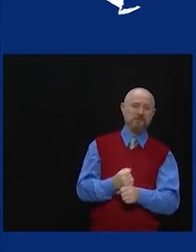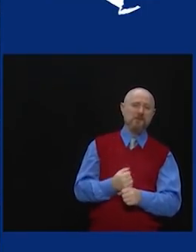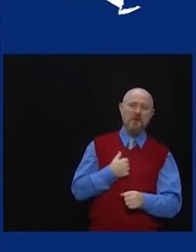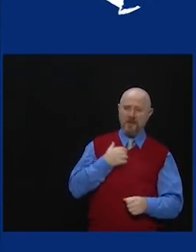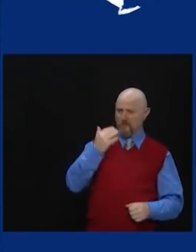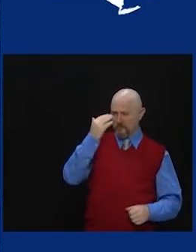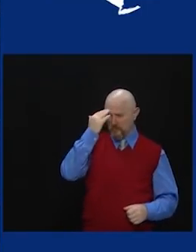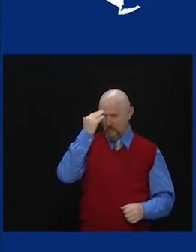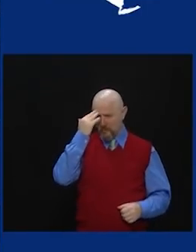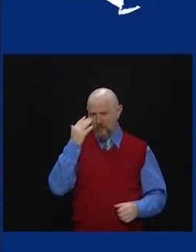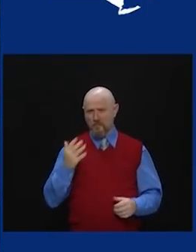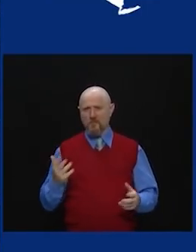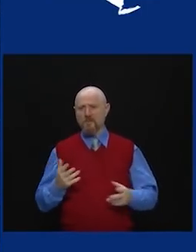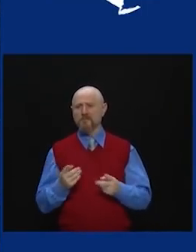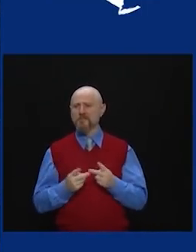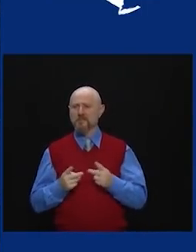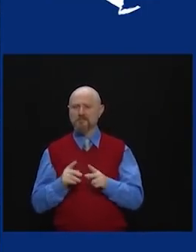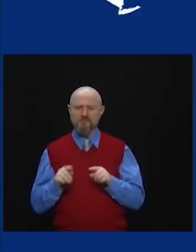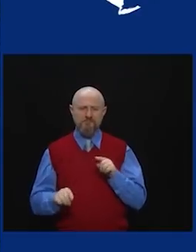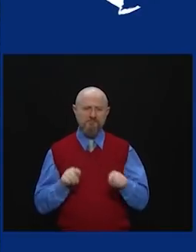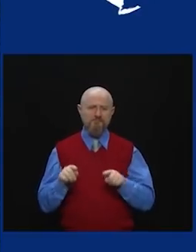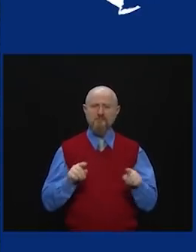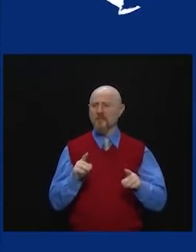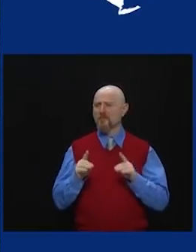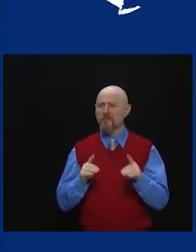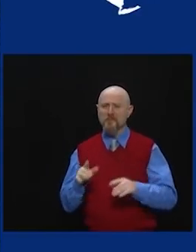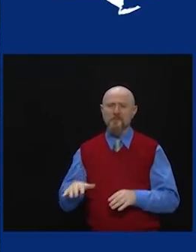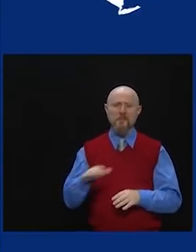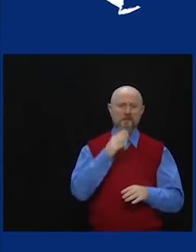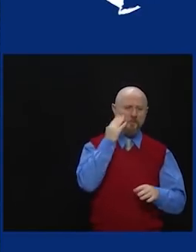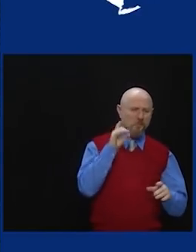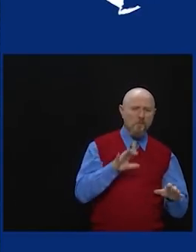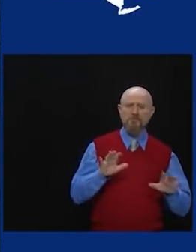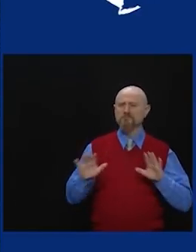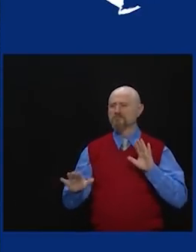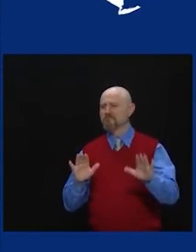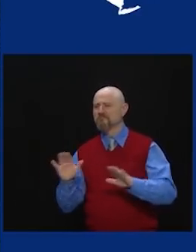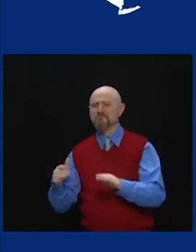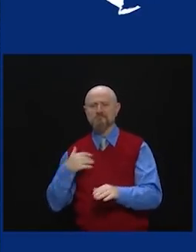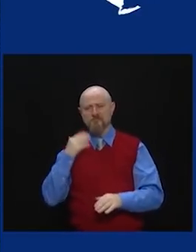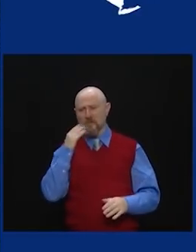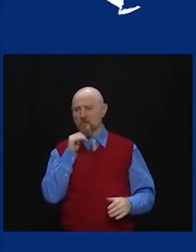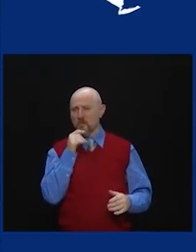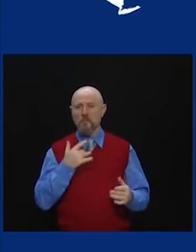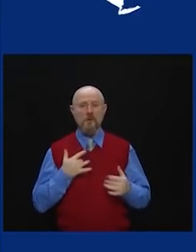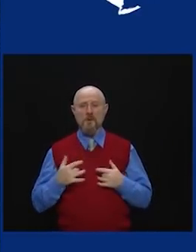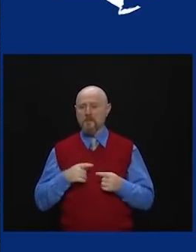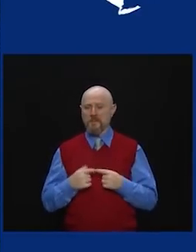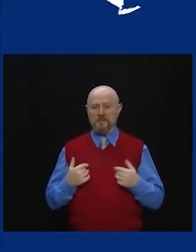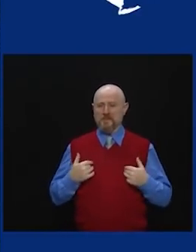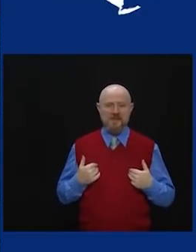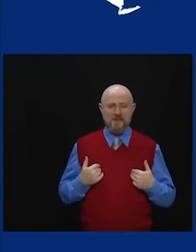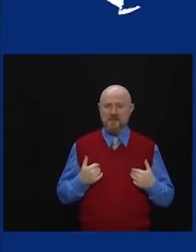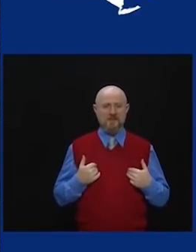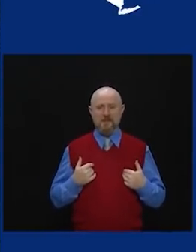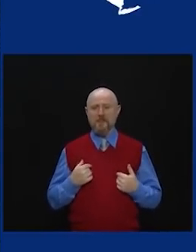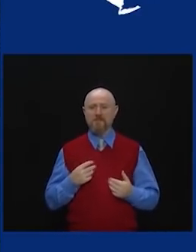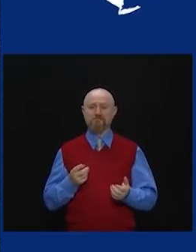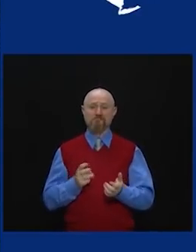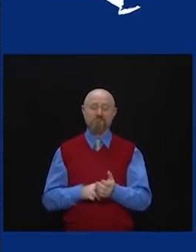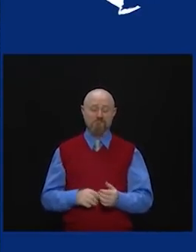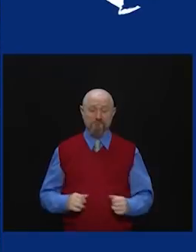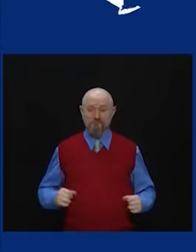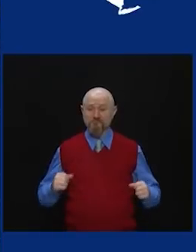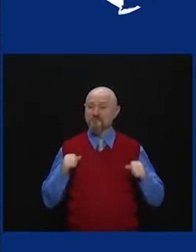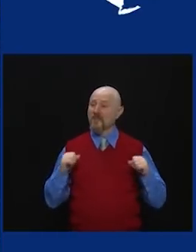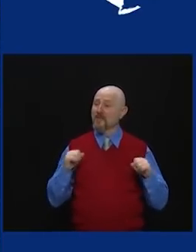done. So don't worry about me. I exercise first thing in the morning as early as the day starts. I have a loving husband,